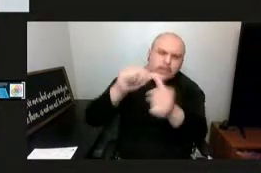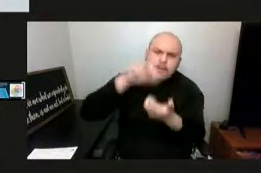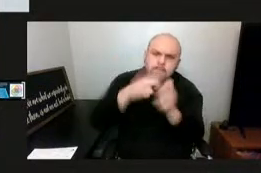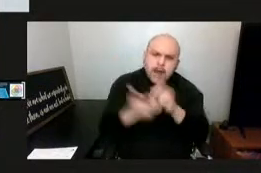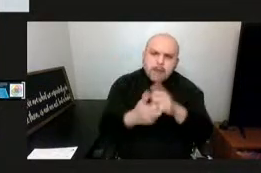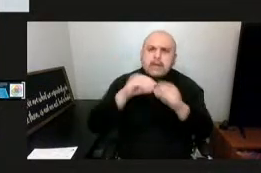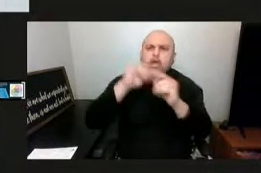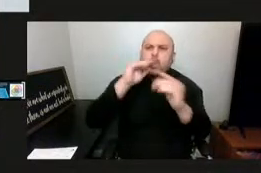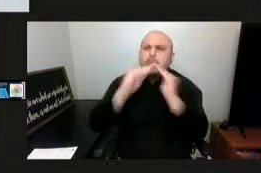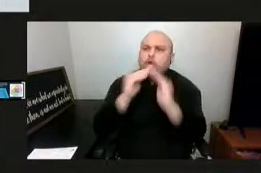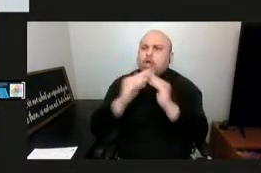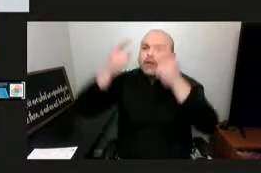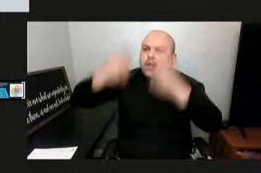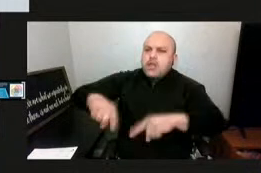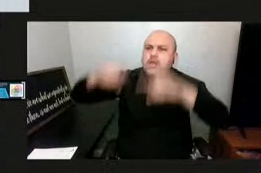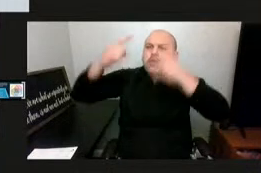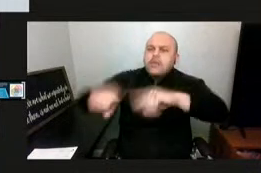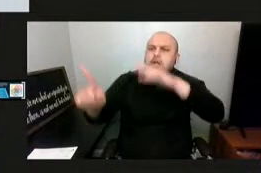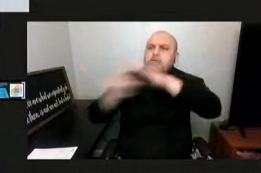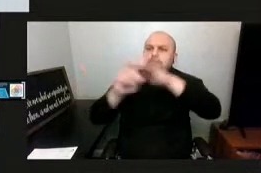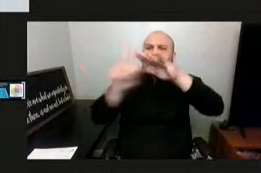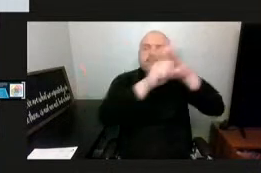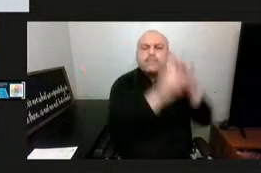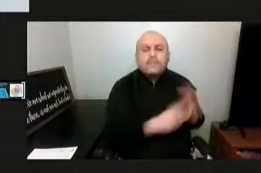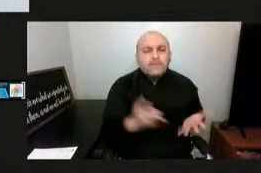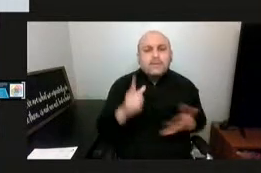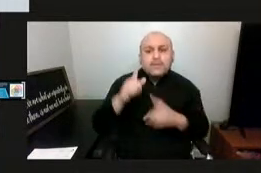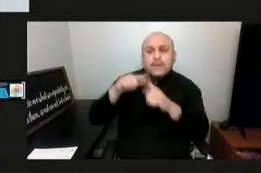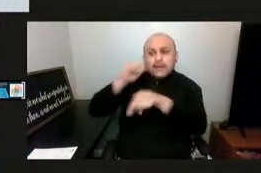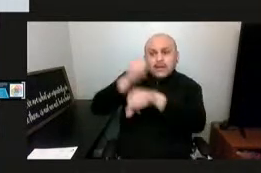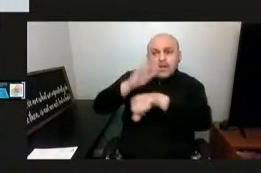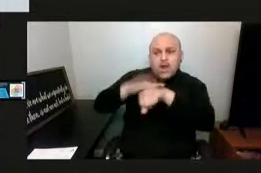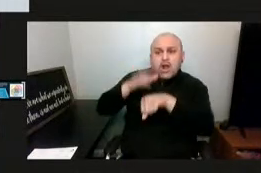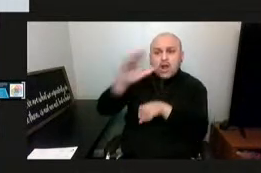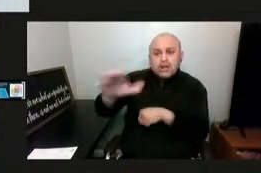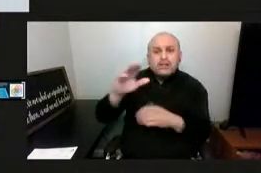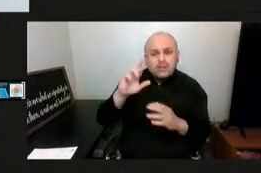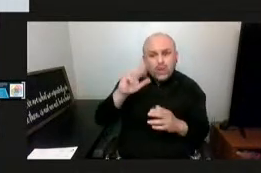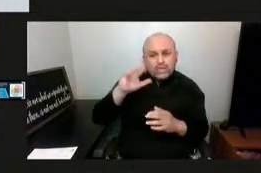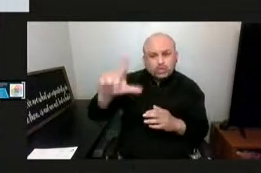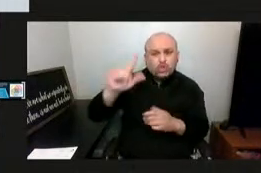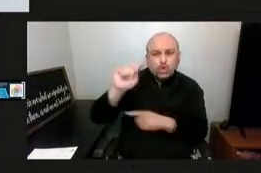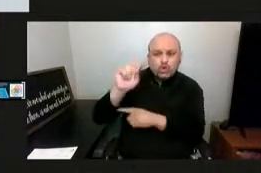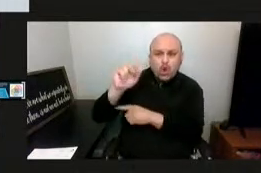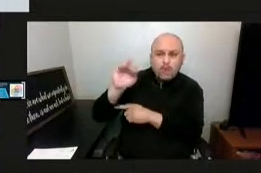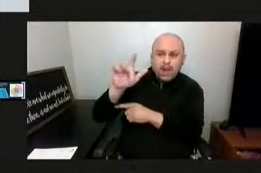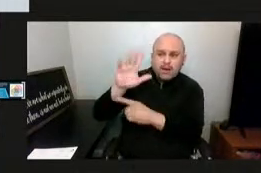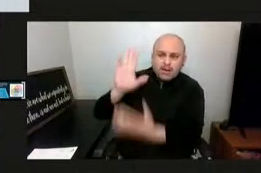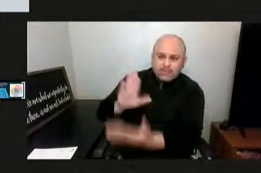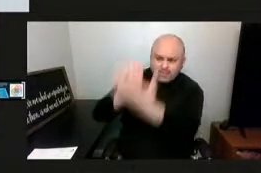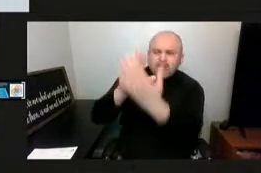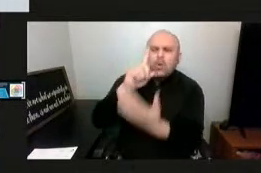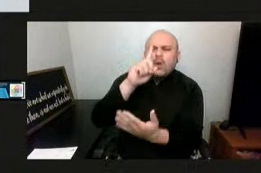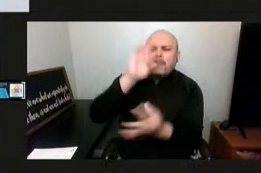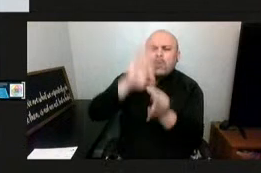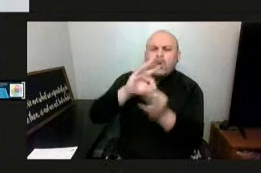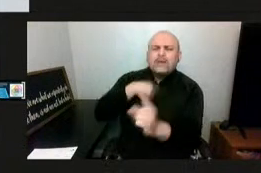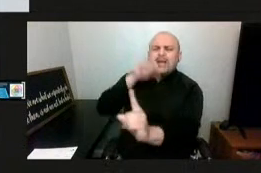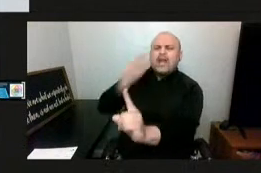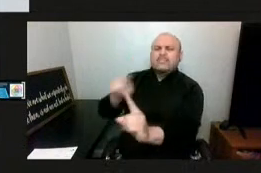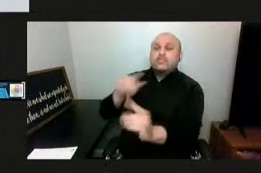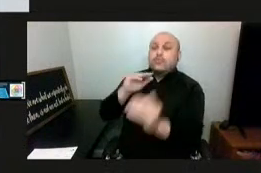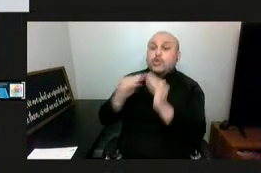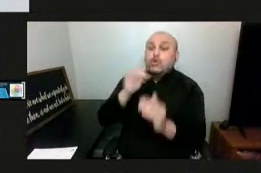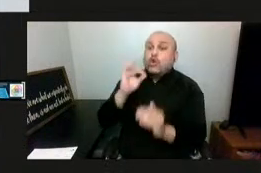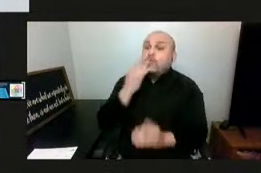color. Based on a racial trauma approach, the question we should be asking communities of color